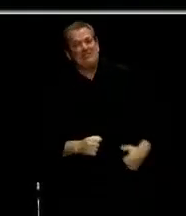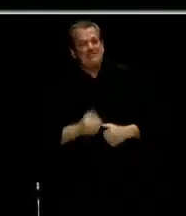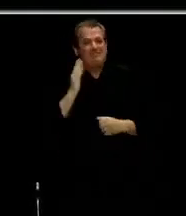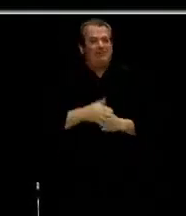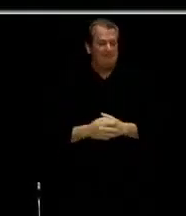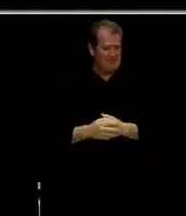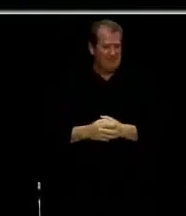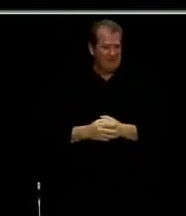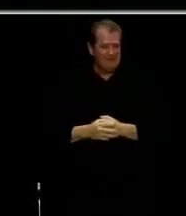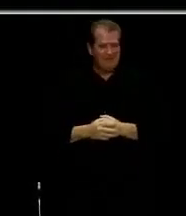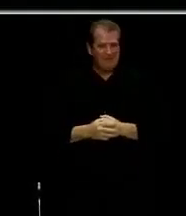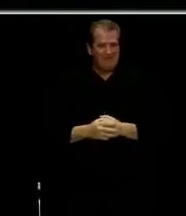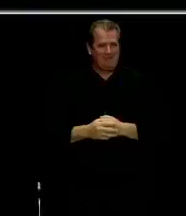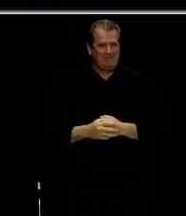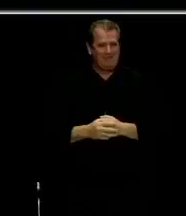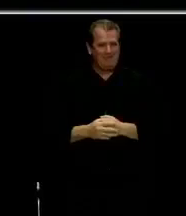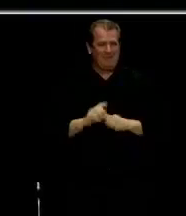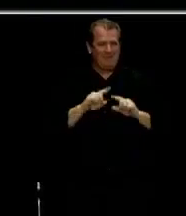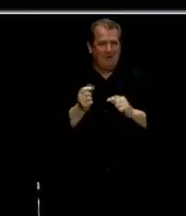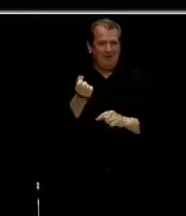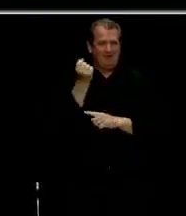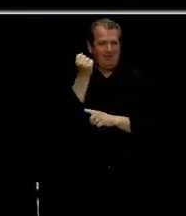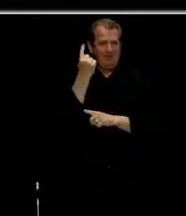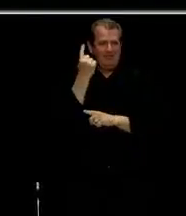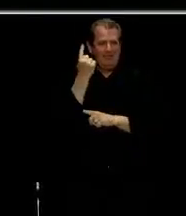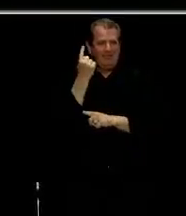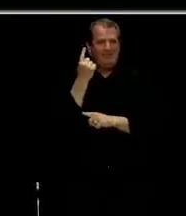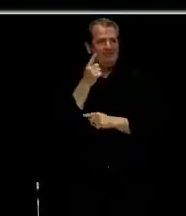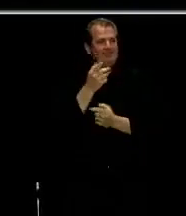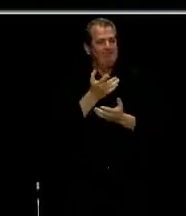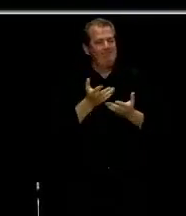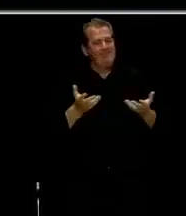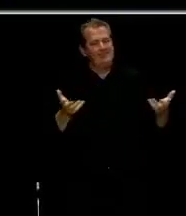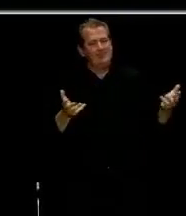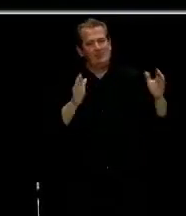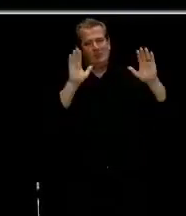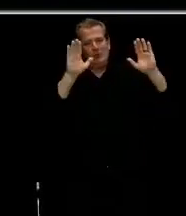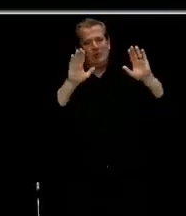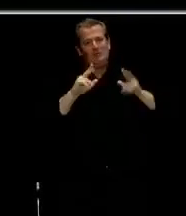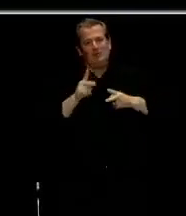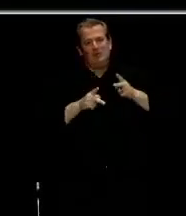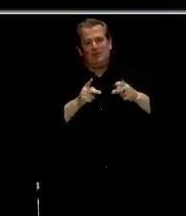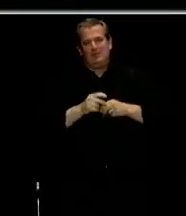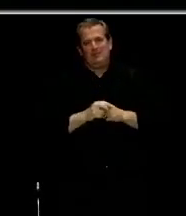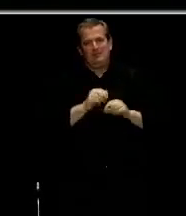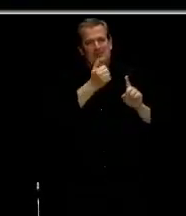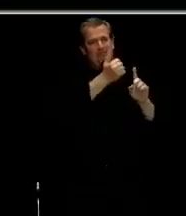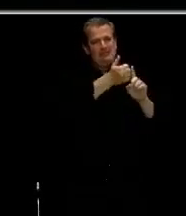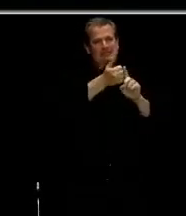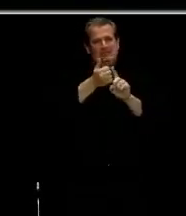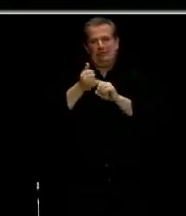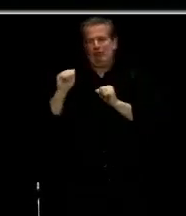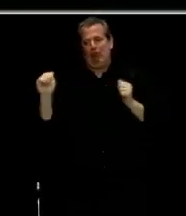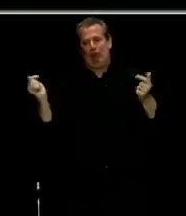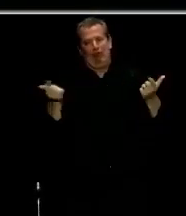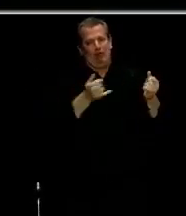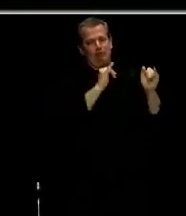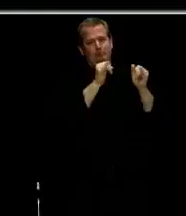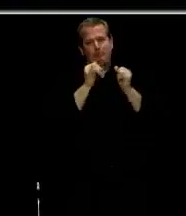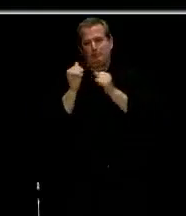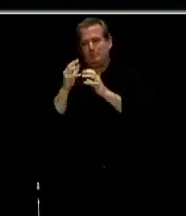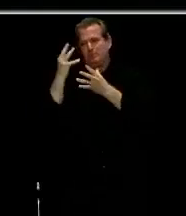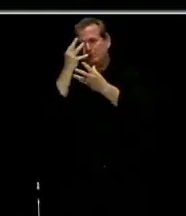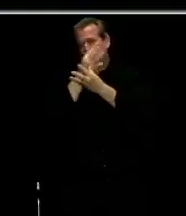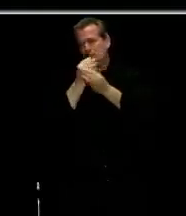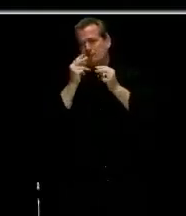but meet the folks. These are wonderful people, each and every one of you, and it's just really a